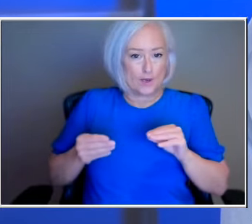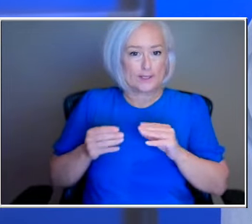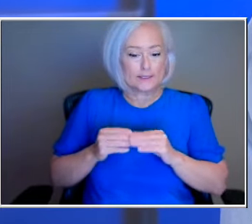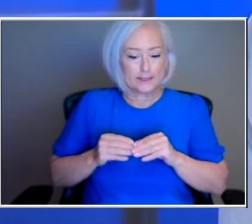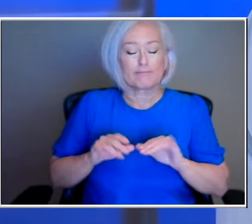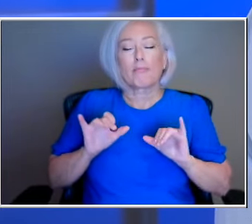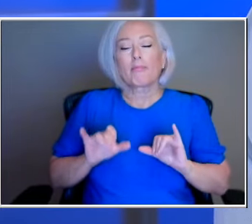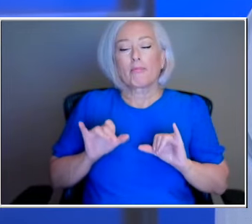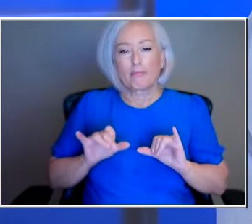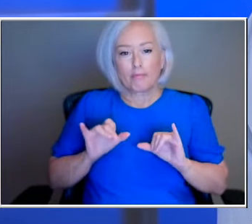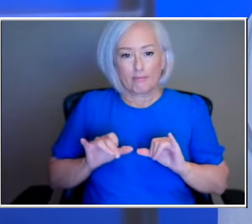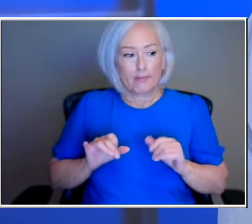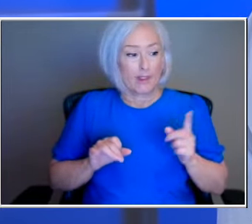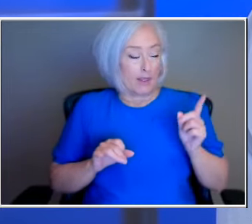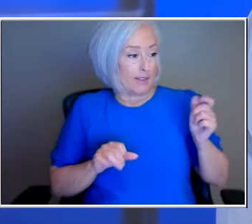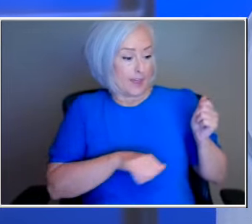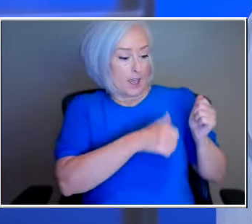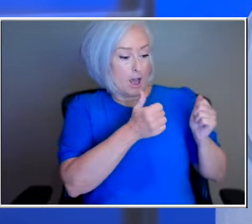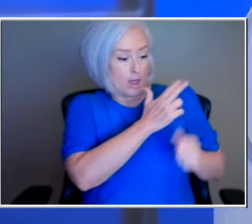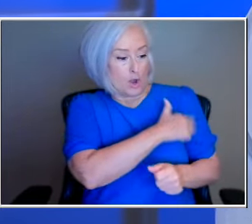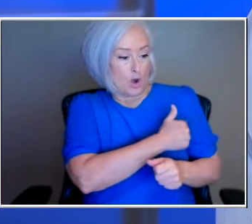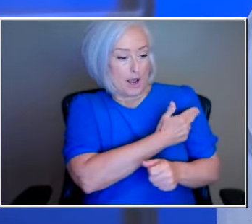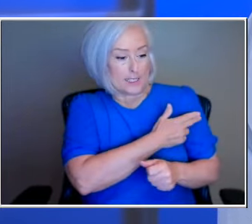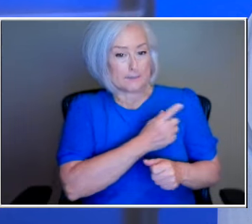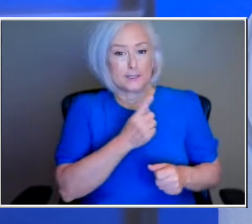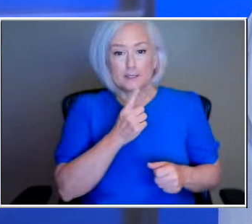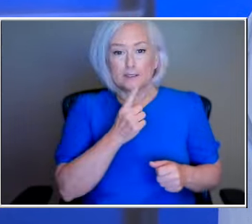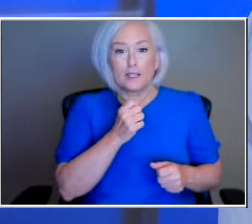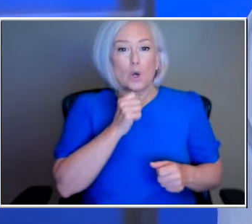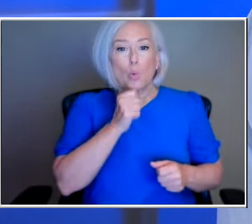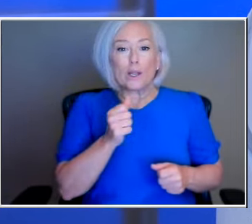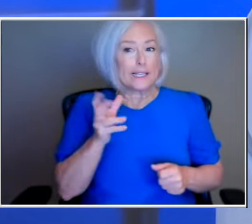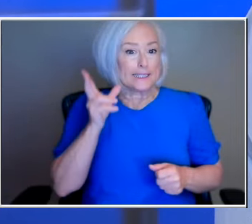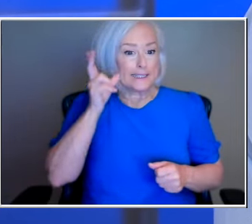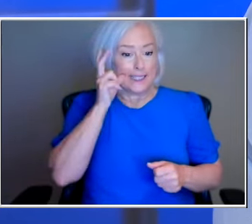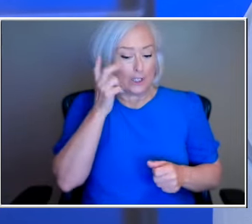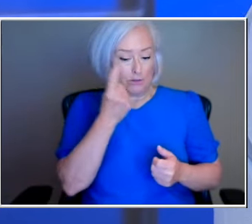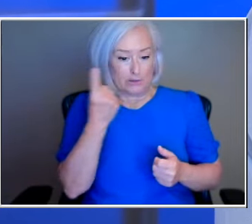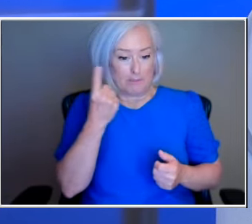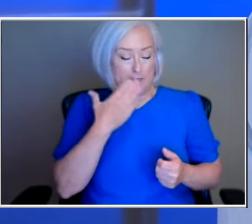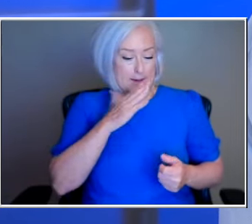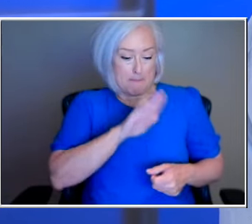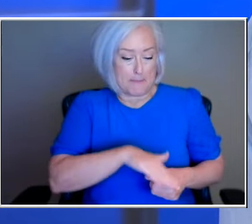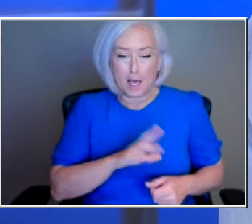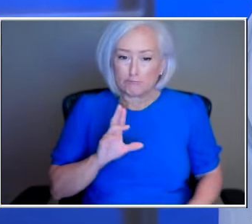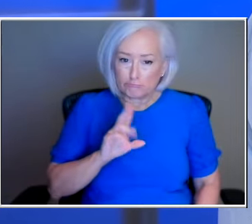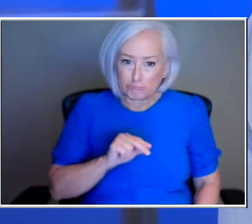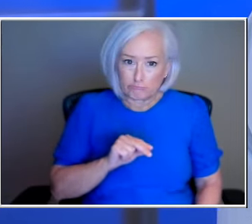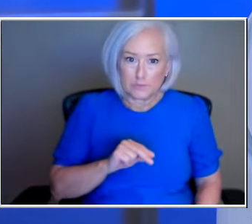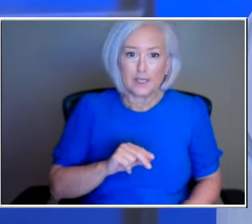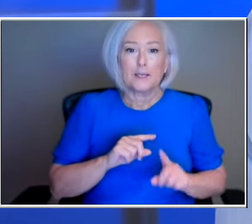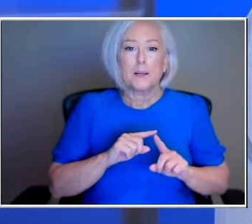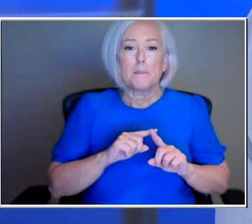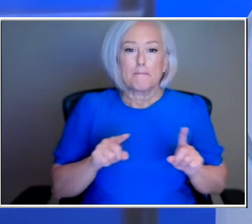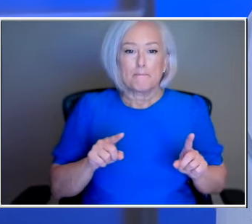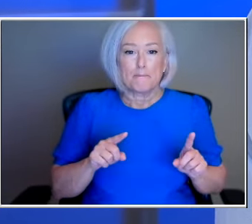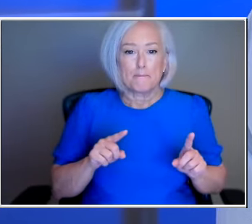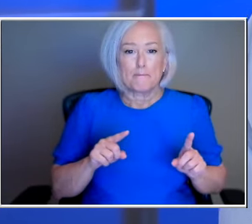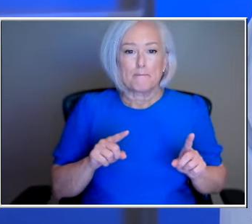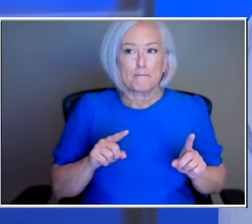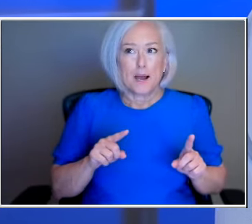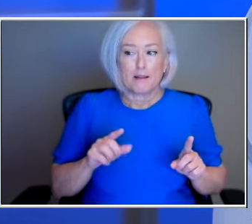other hospital, we didn't hear anything bad, but we heard good stories from our